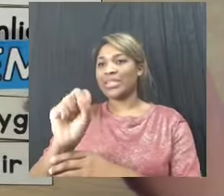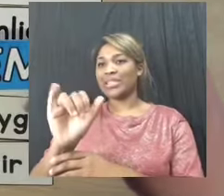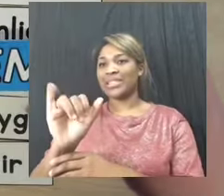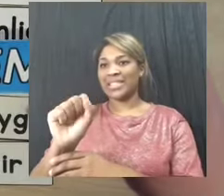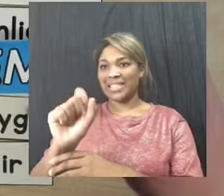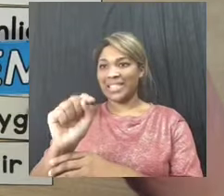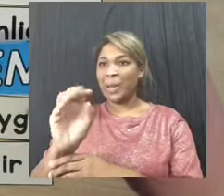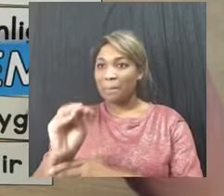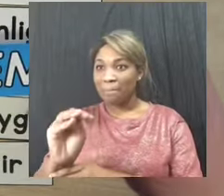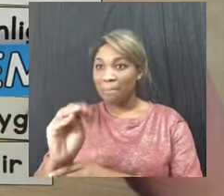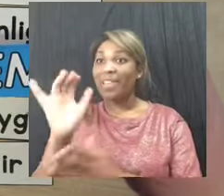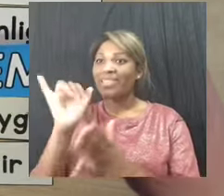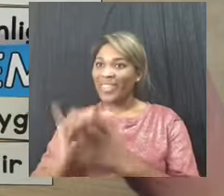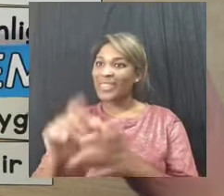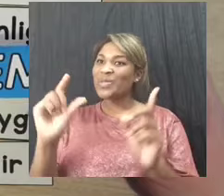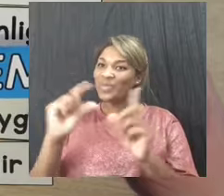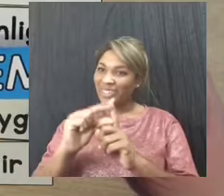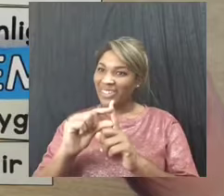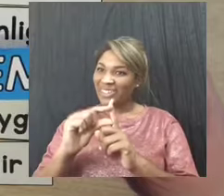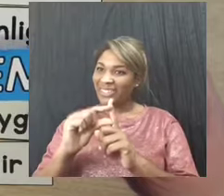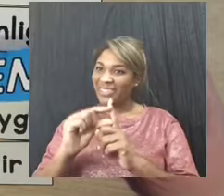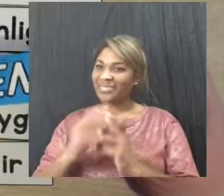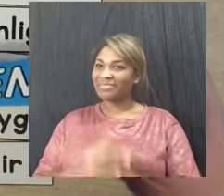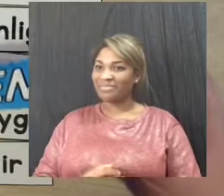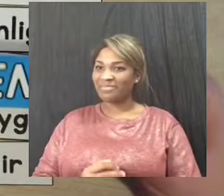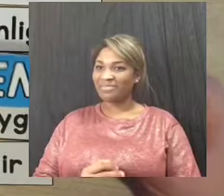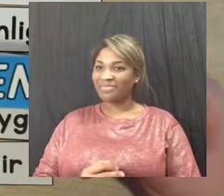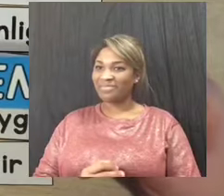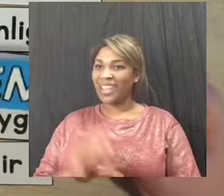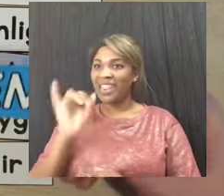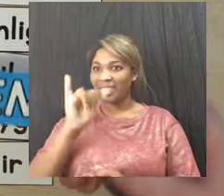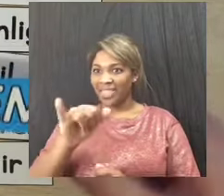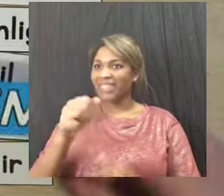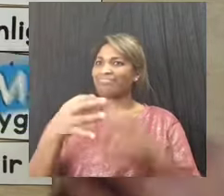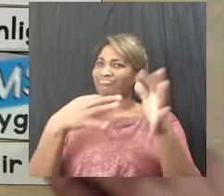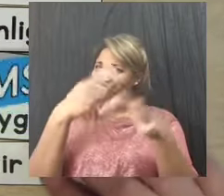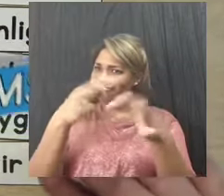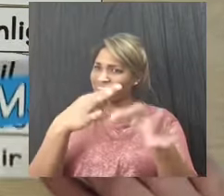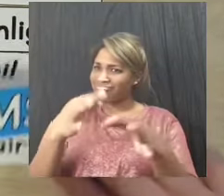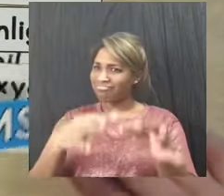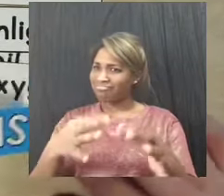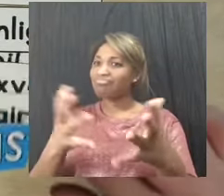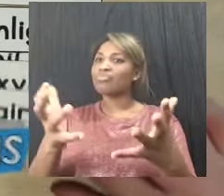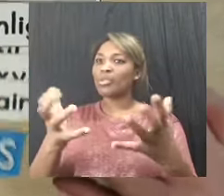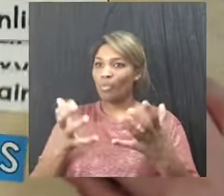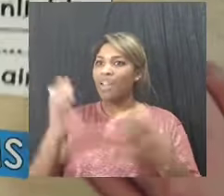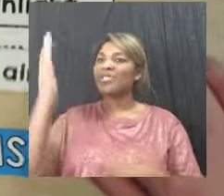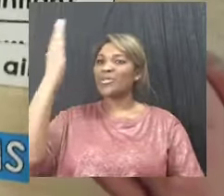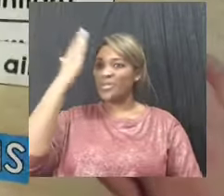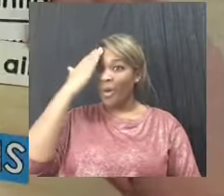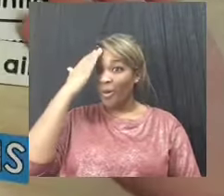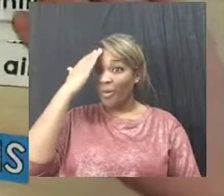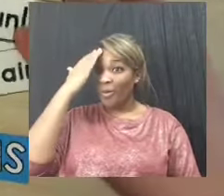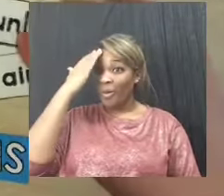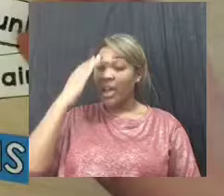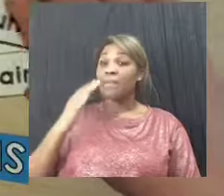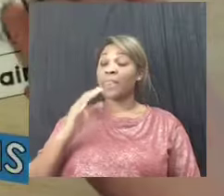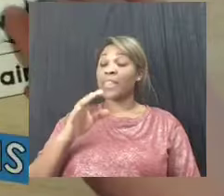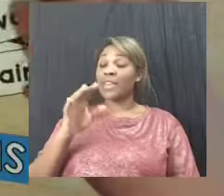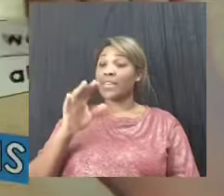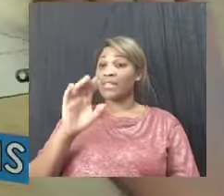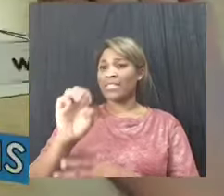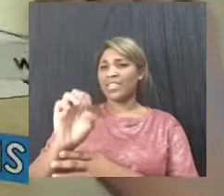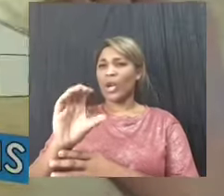So that is our word. And that's the definition that we want to know, that an